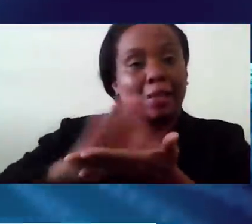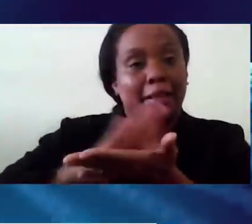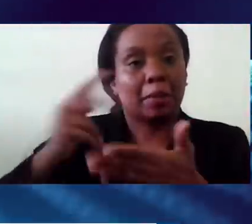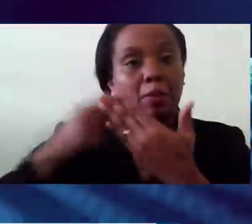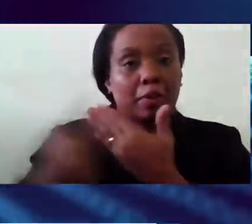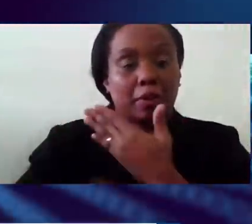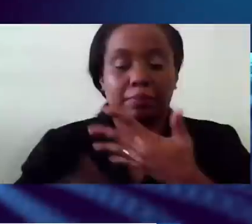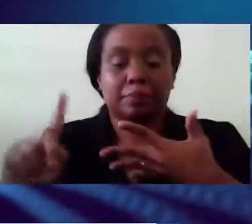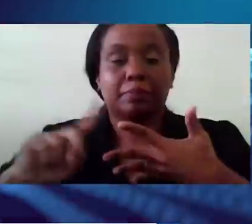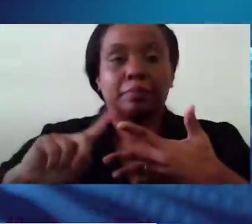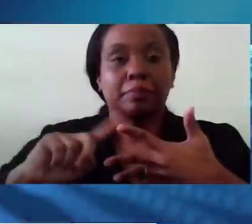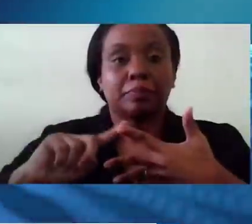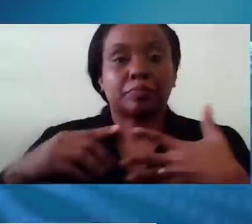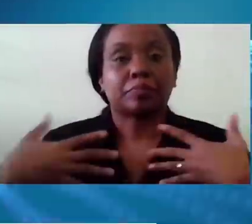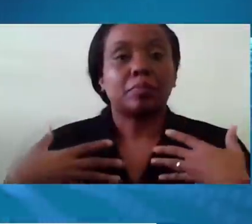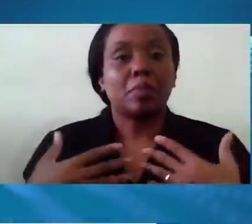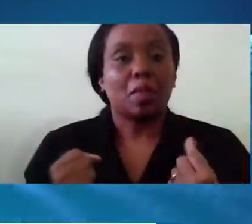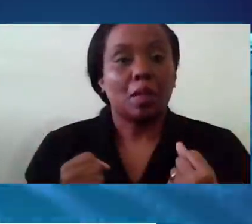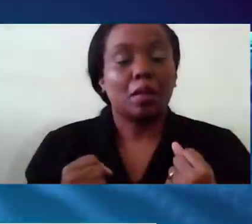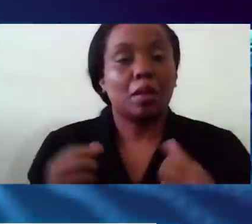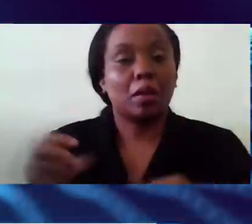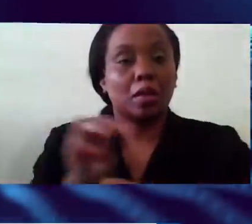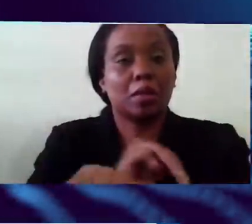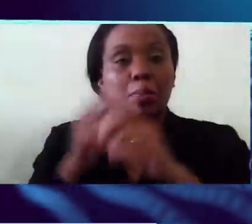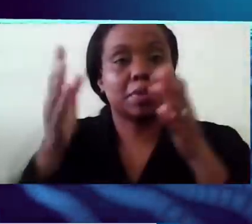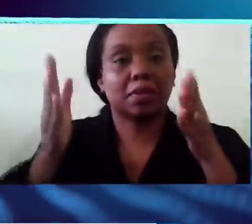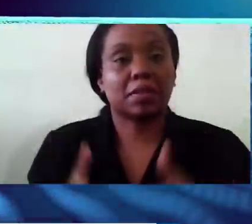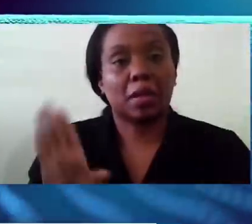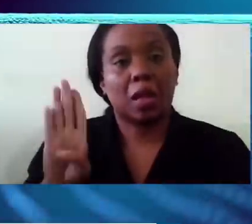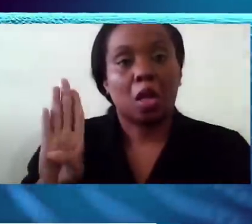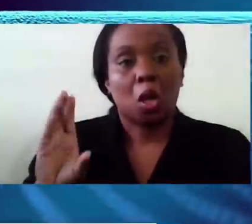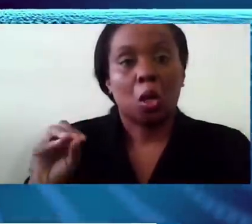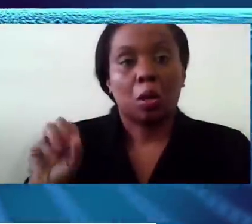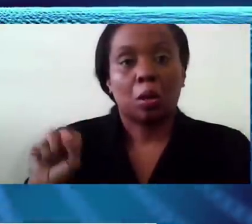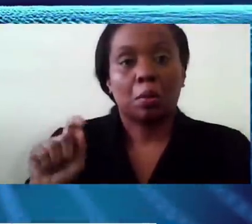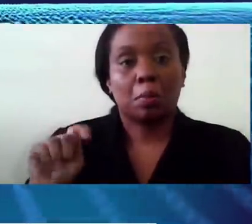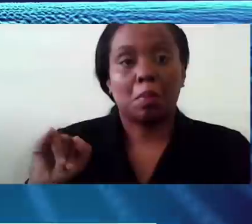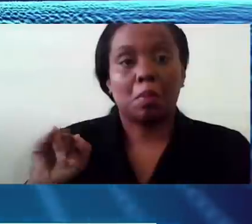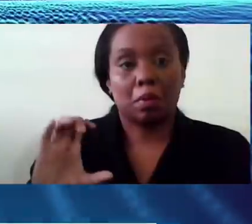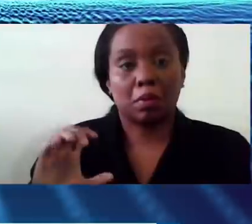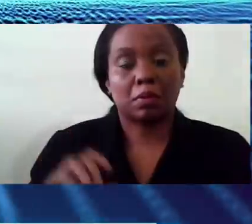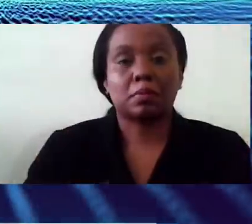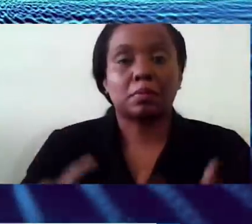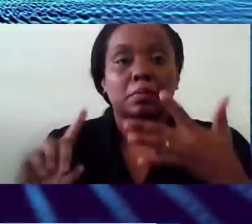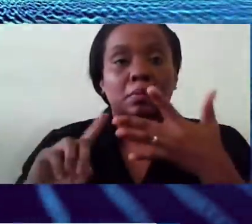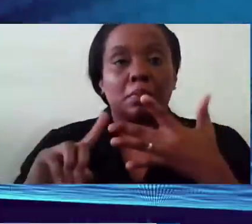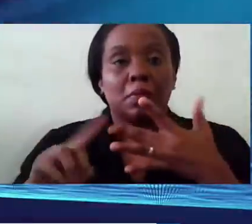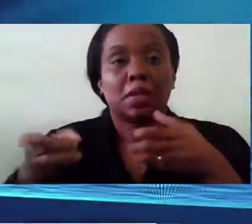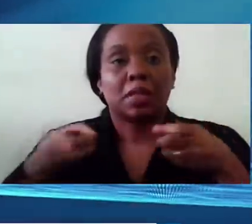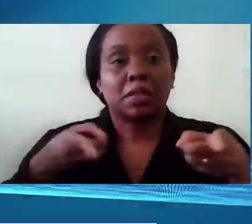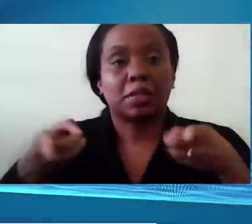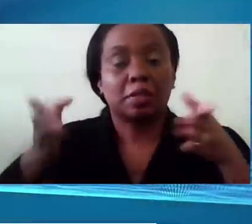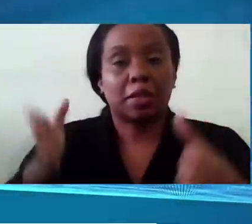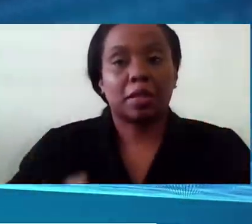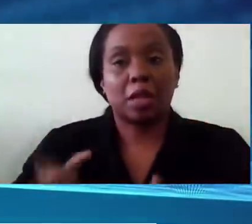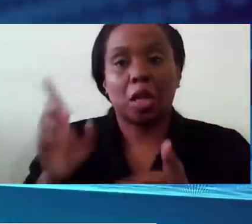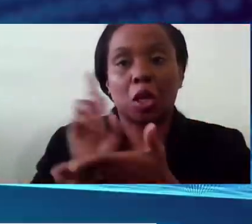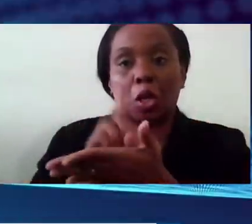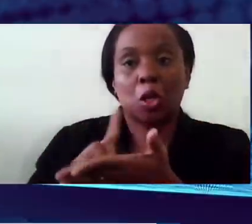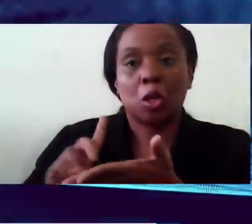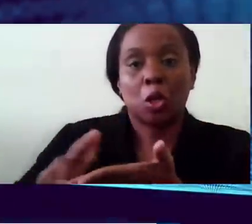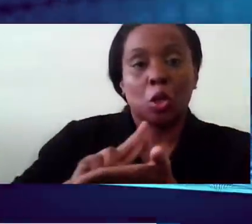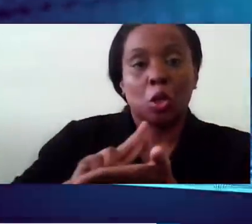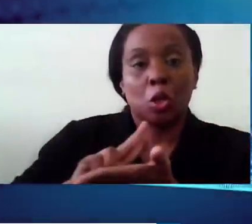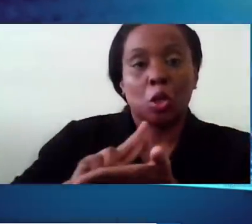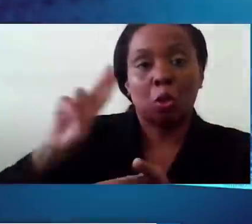Colonel the Honourable Jeffrey Bostic, on the current COVID-19 situation. The Director of the University of the West Indies Seismic